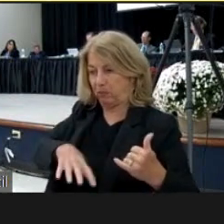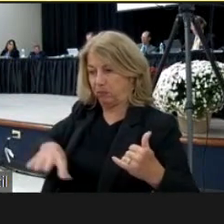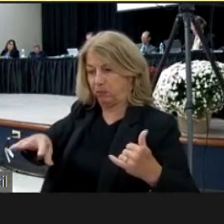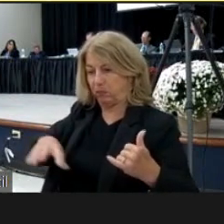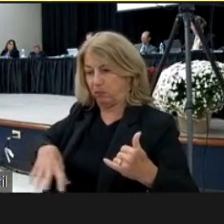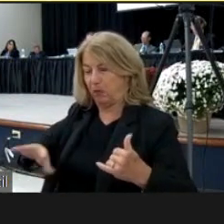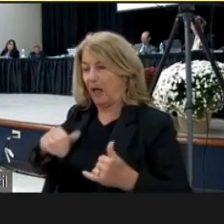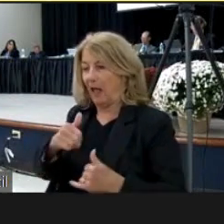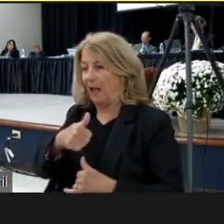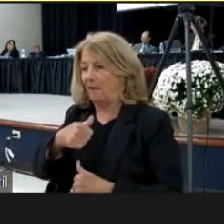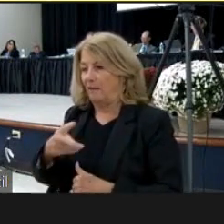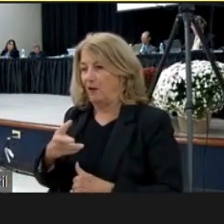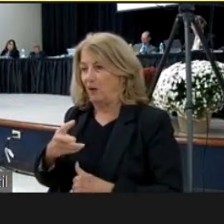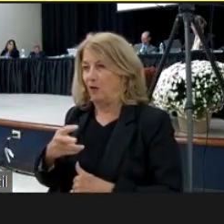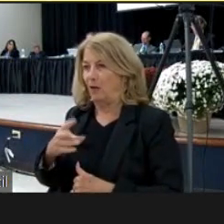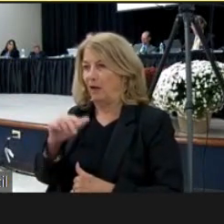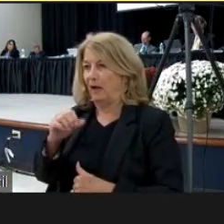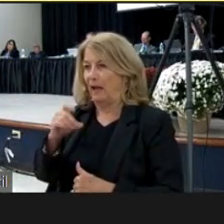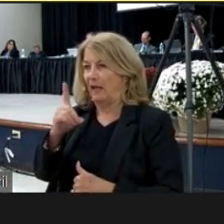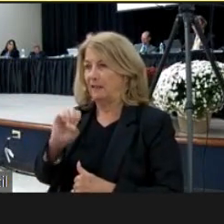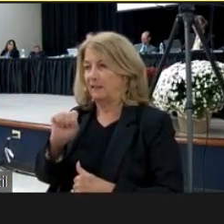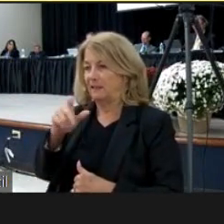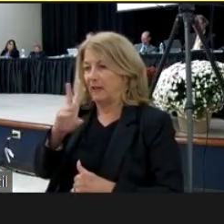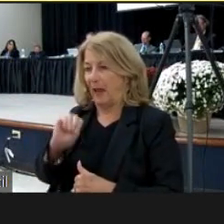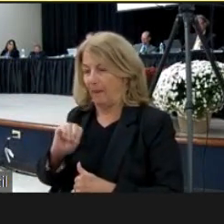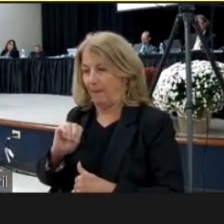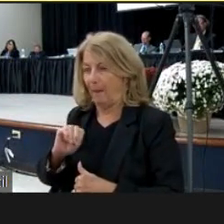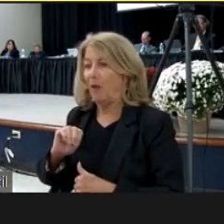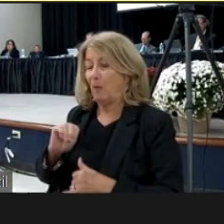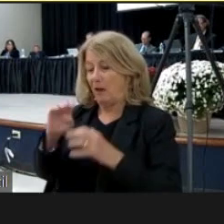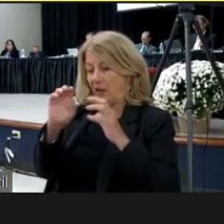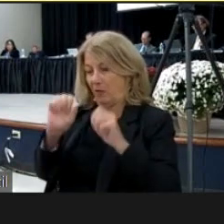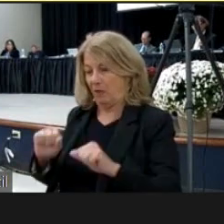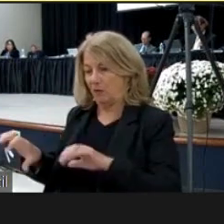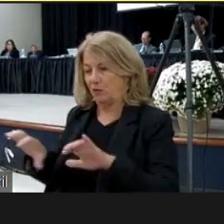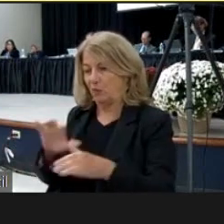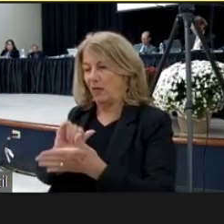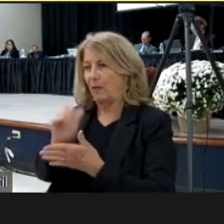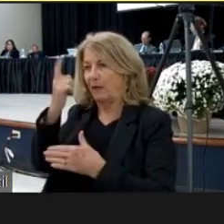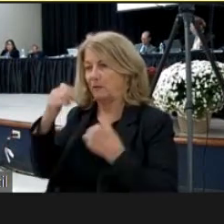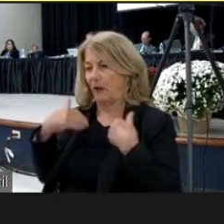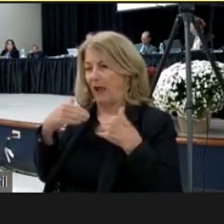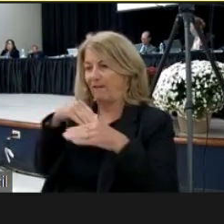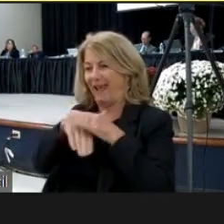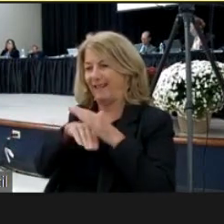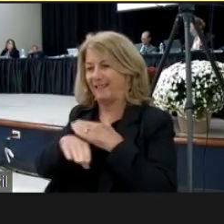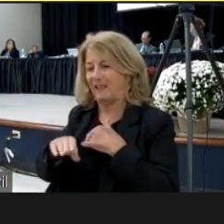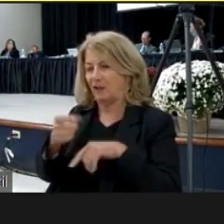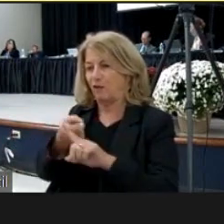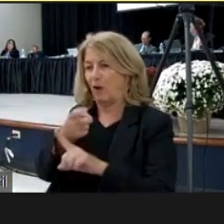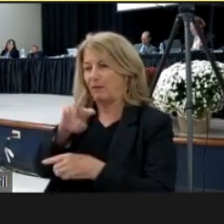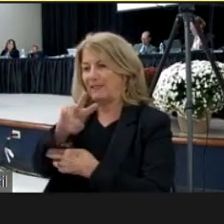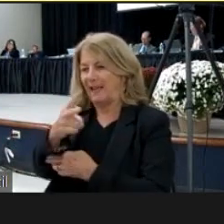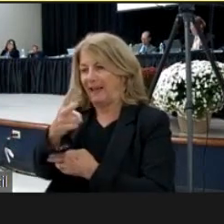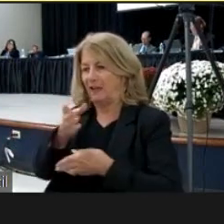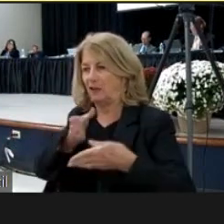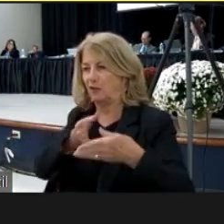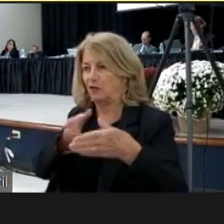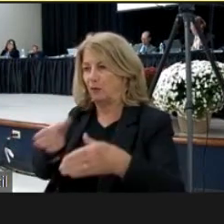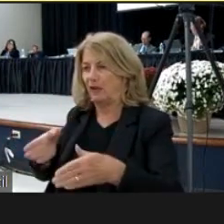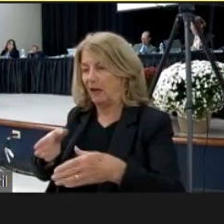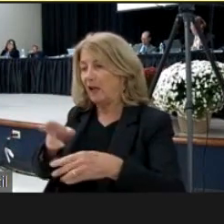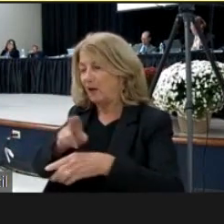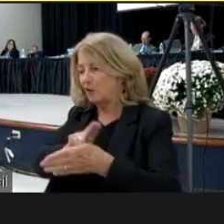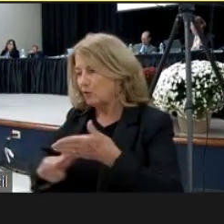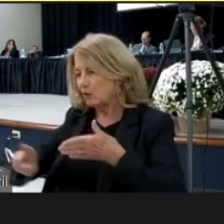got the landscaping up around it, etc. We were able to do that because we had access off of Second Street. We didn't need to rely on University Parks, which